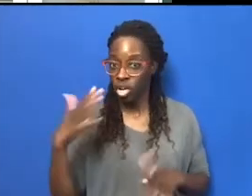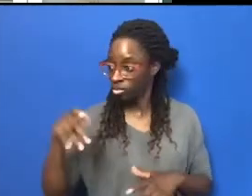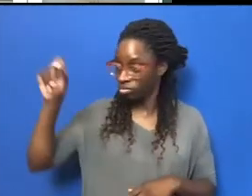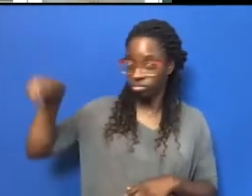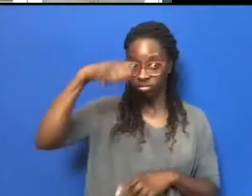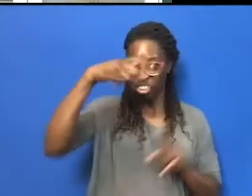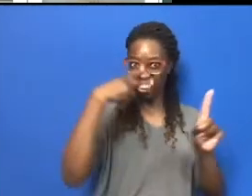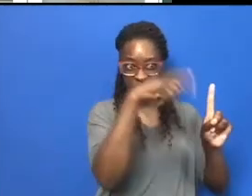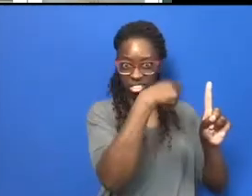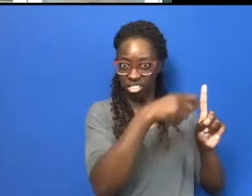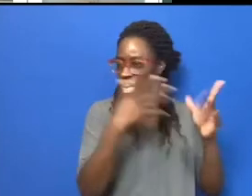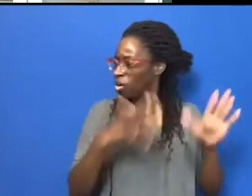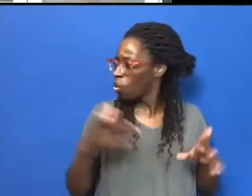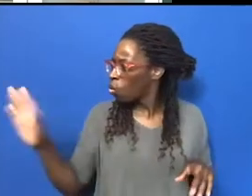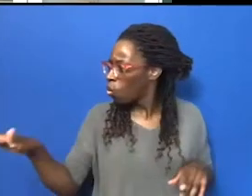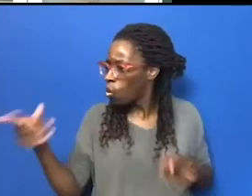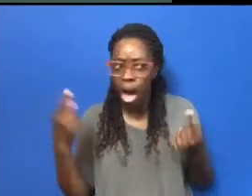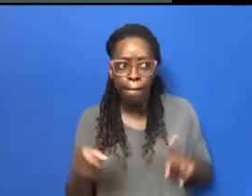happened.